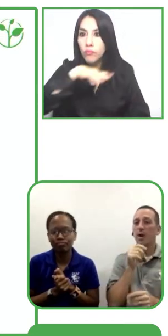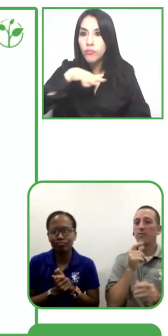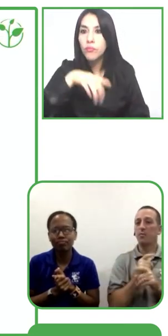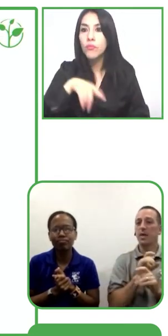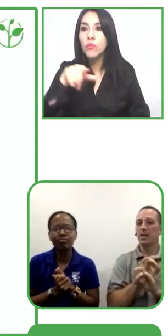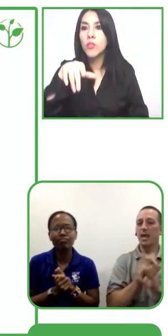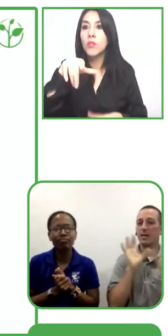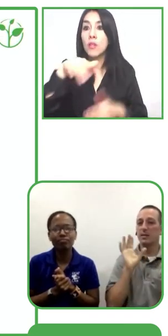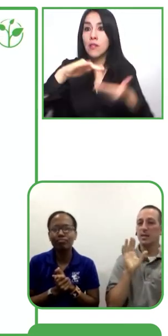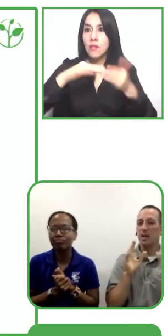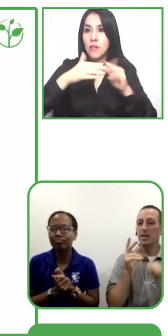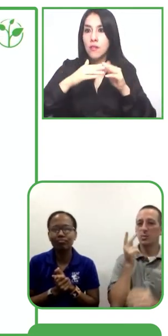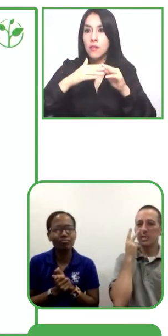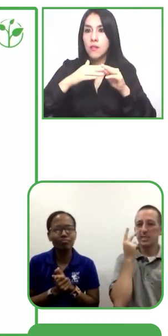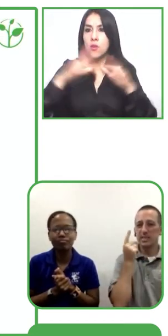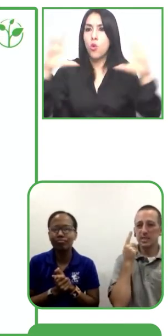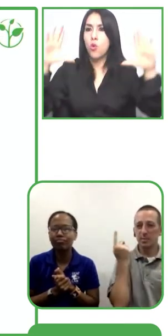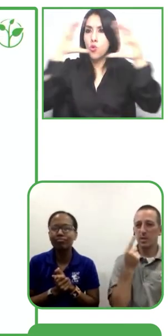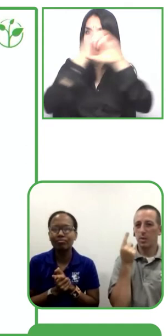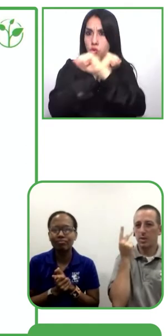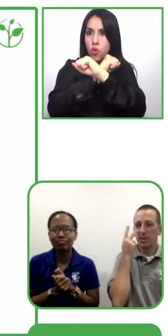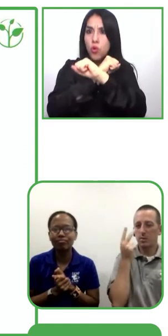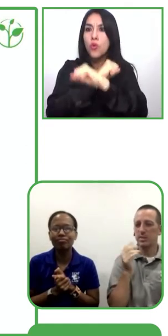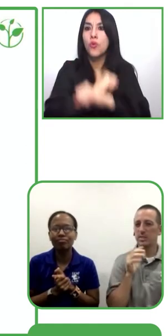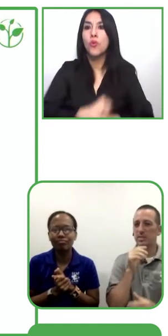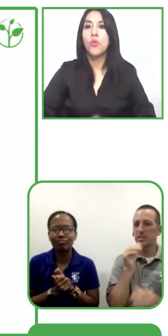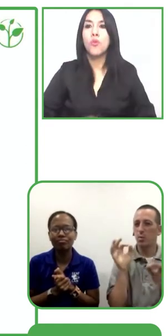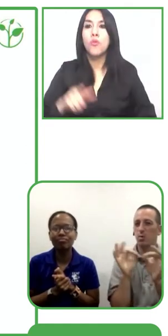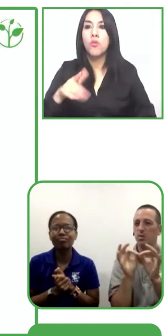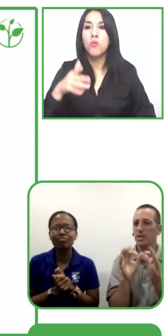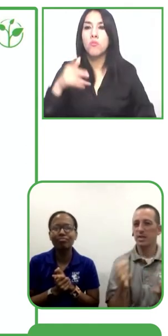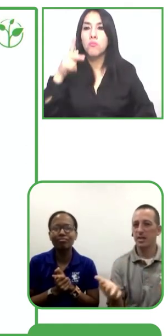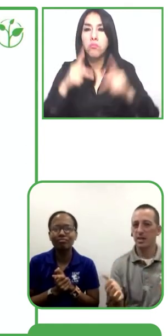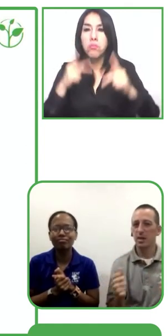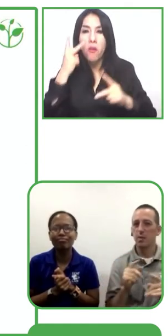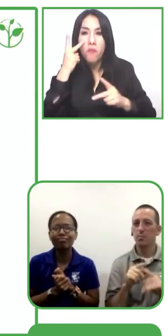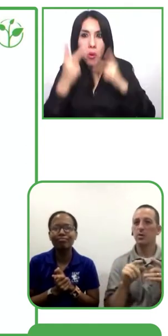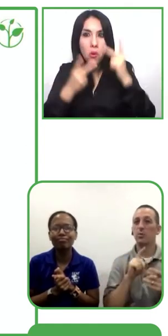think we see is not worth anything, but the reality is there's something beautiful there.